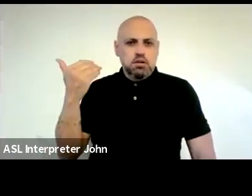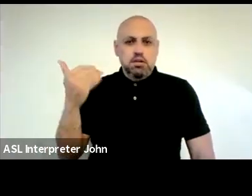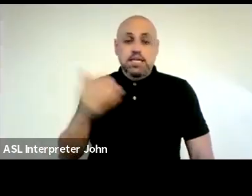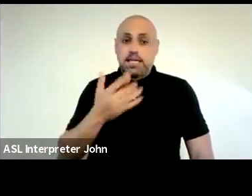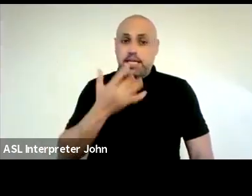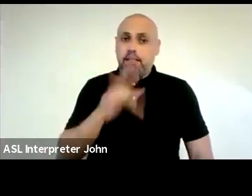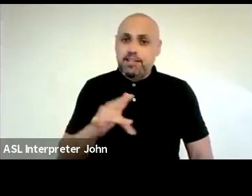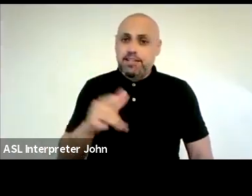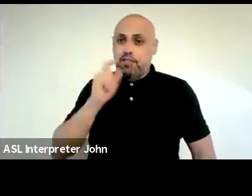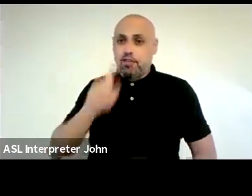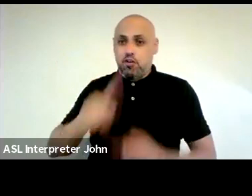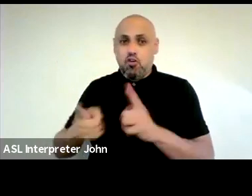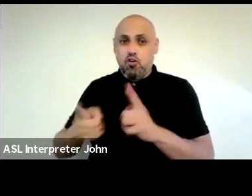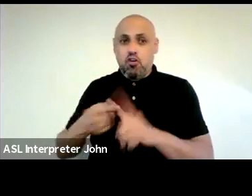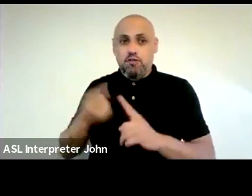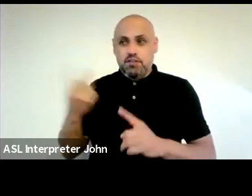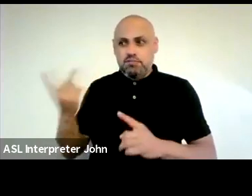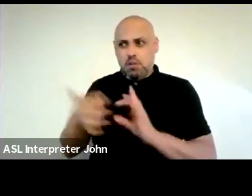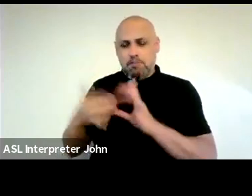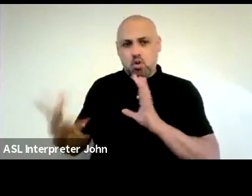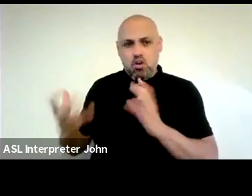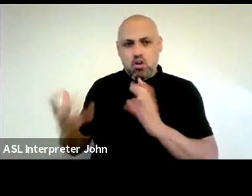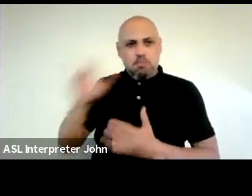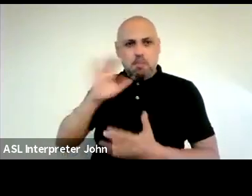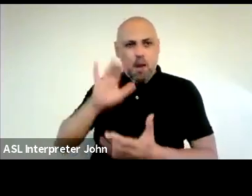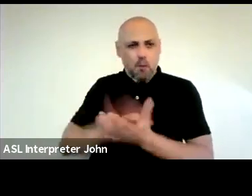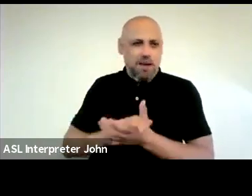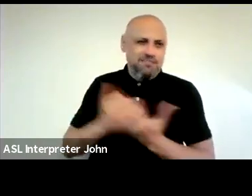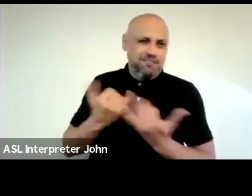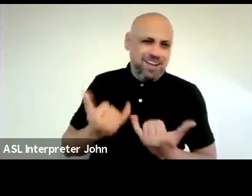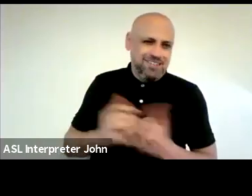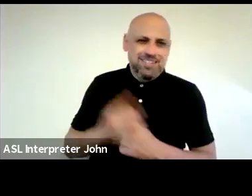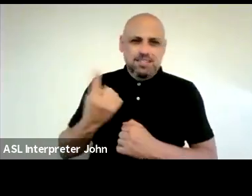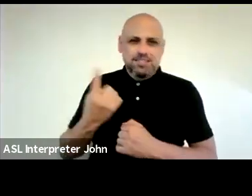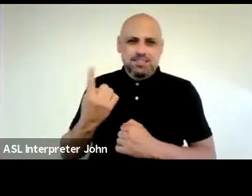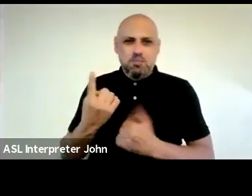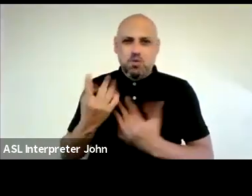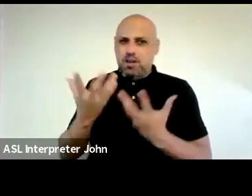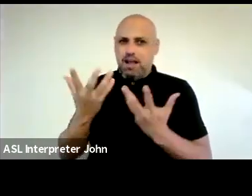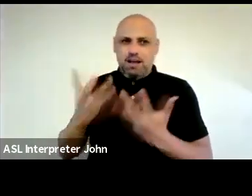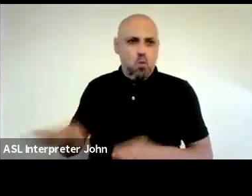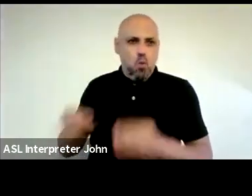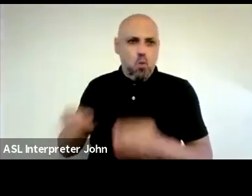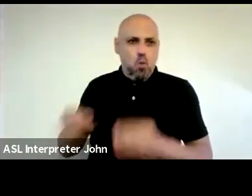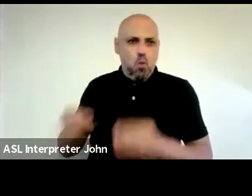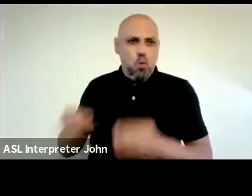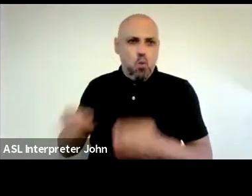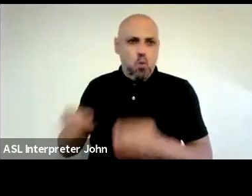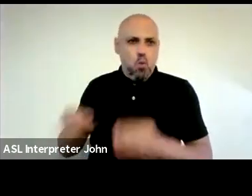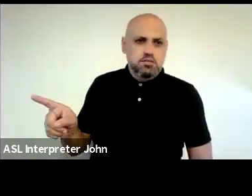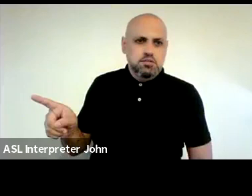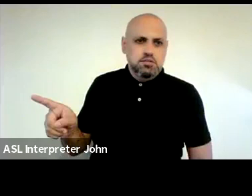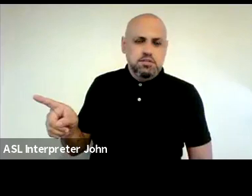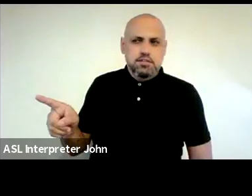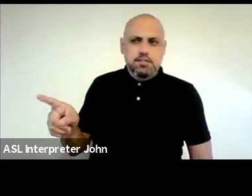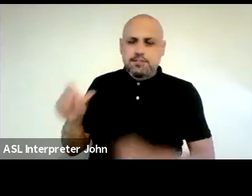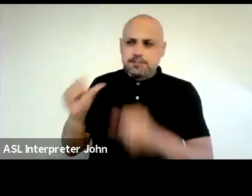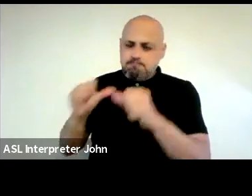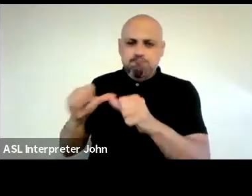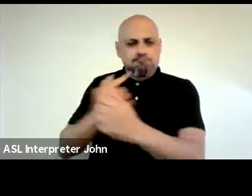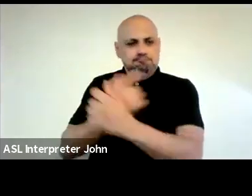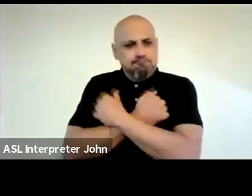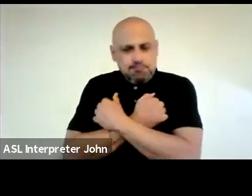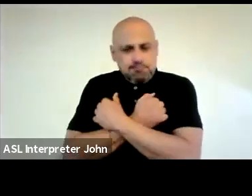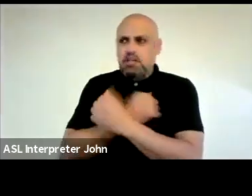Fortunately, the girlfriend I broke up with, who is now my wife, someone I did not want to lose, remained loving and supportive